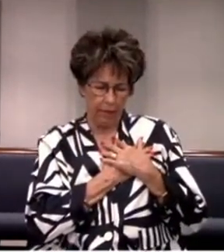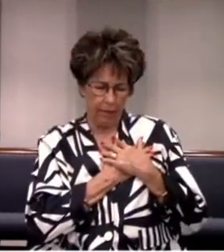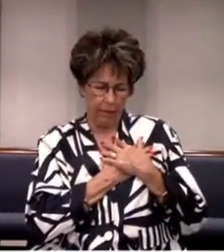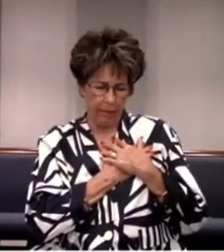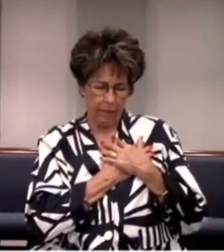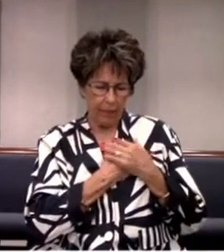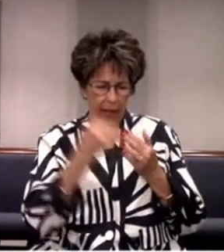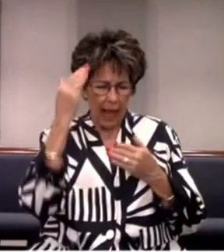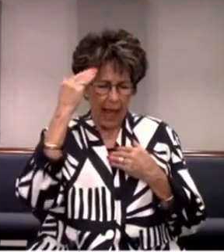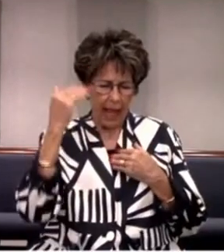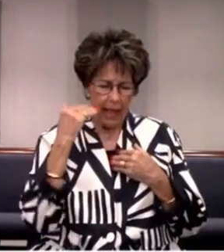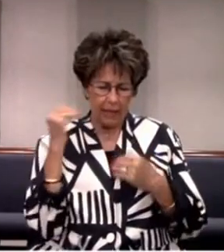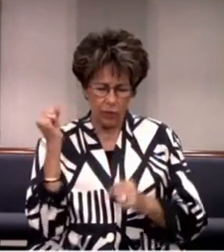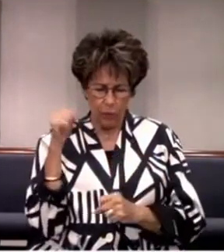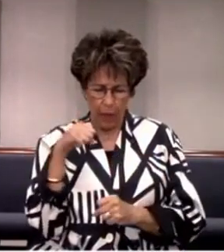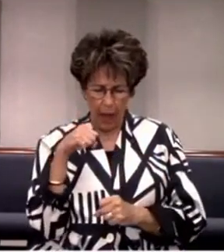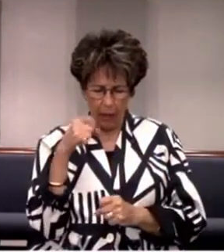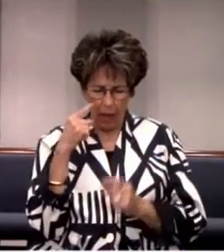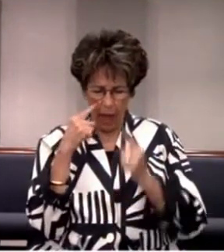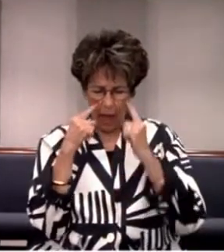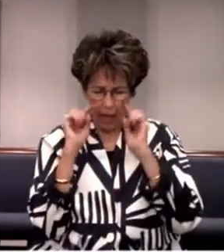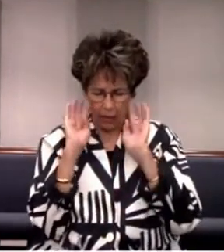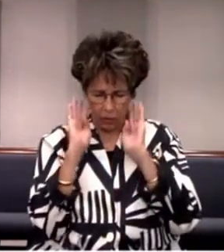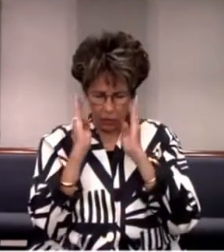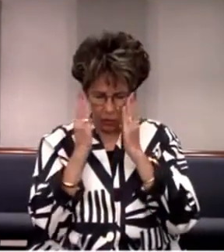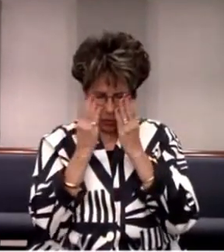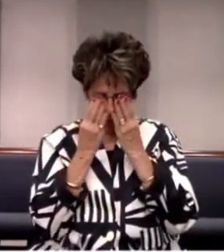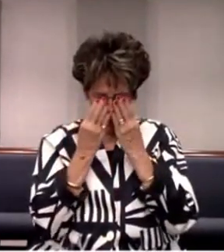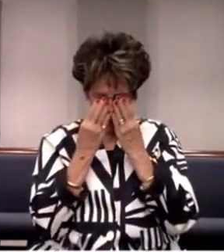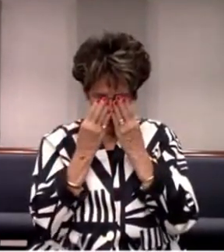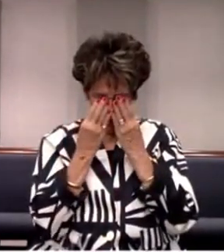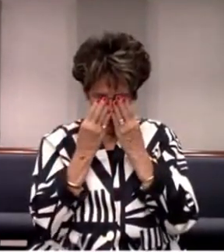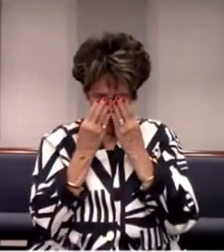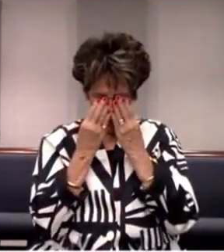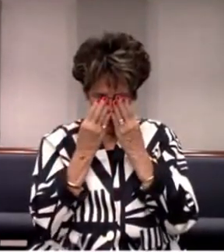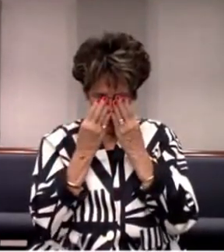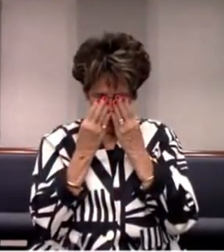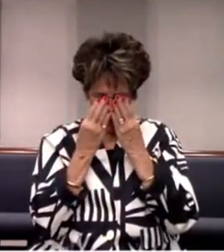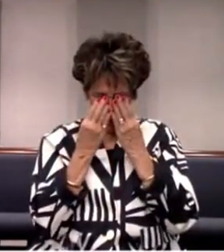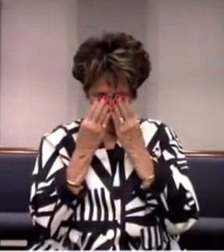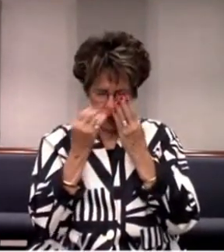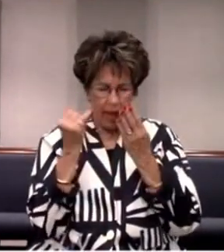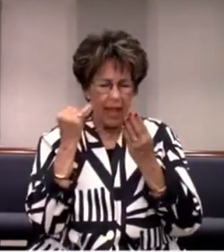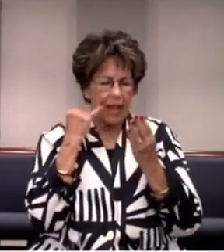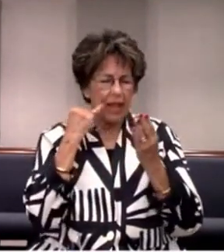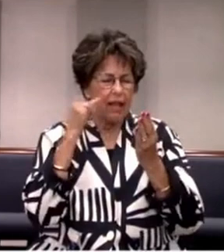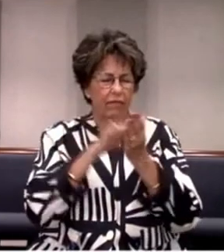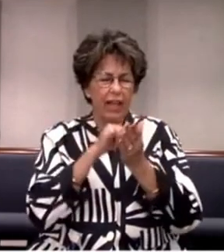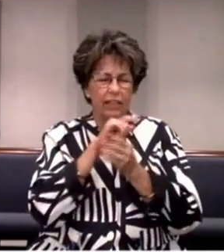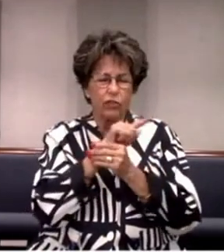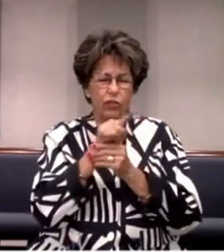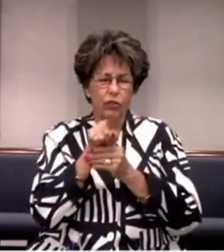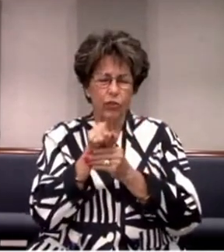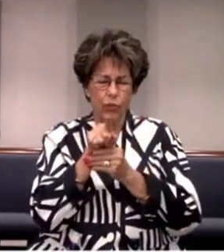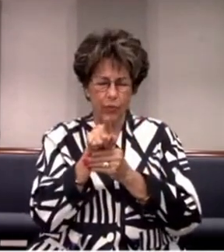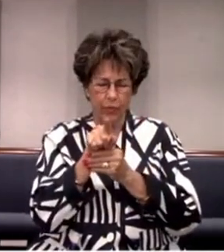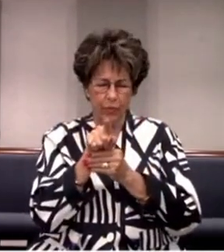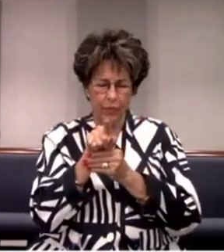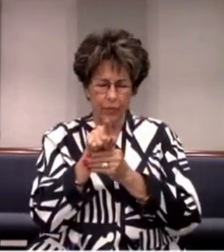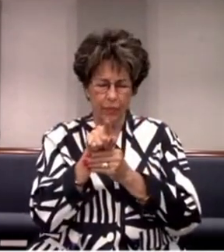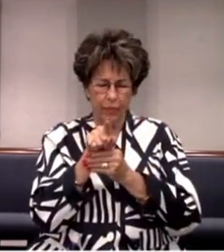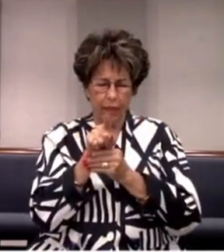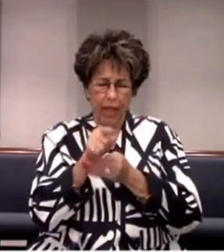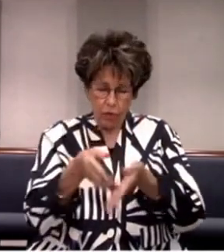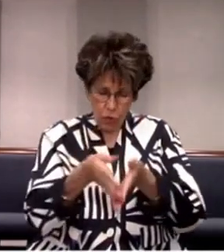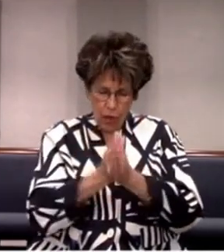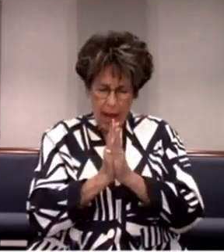heads bowed and eyes closed, except for Pastor. You're here tonight, you're seated in that pew, and honestly, you